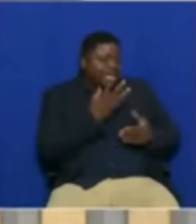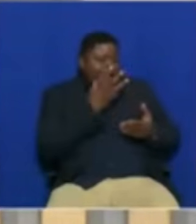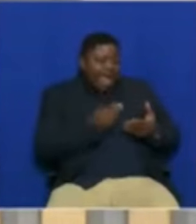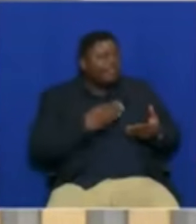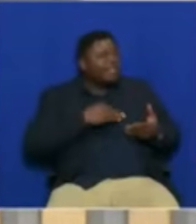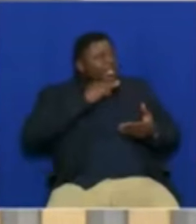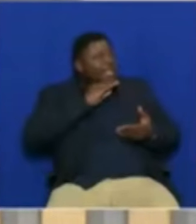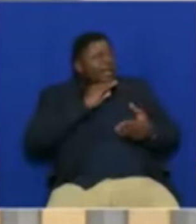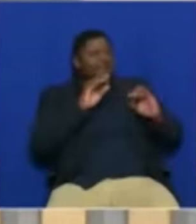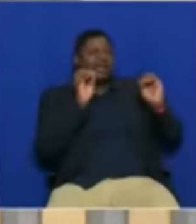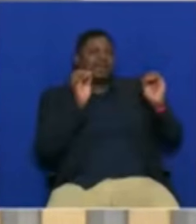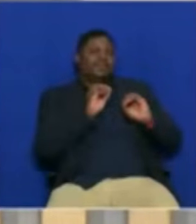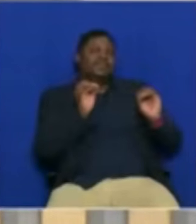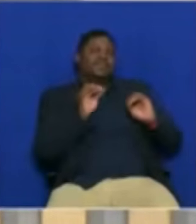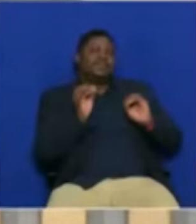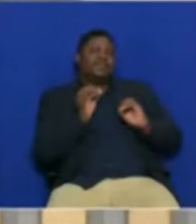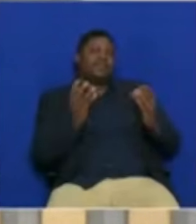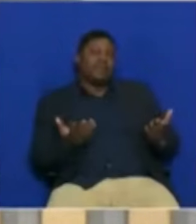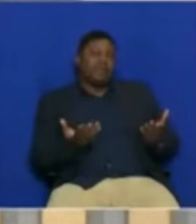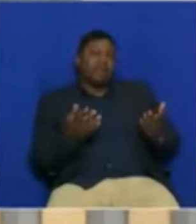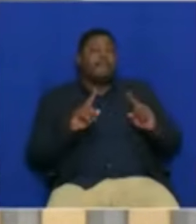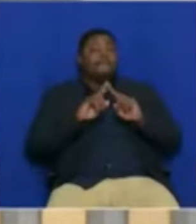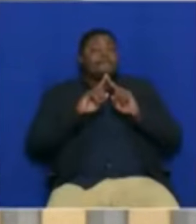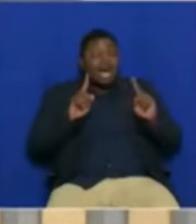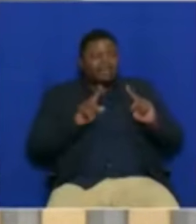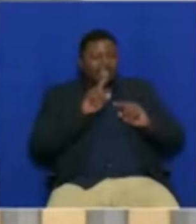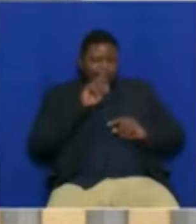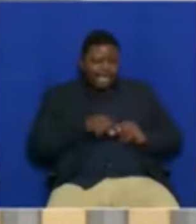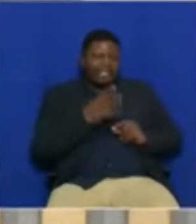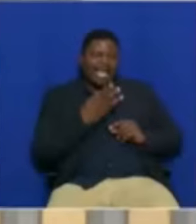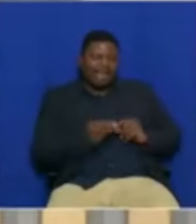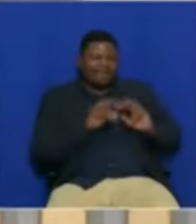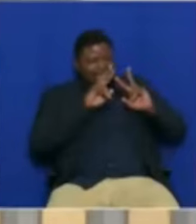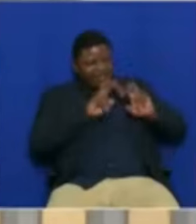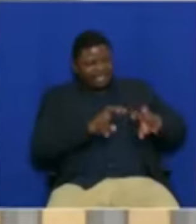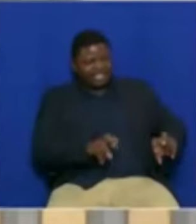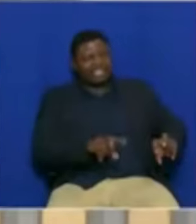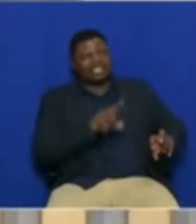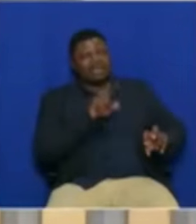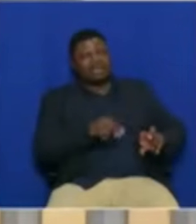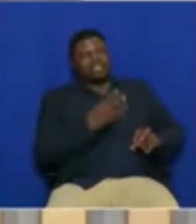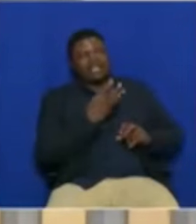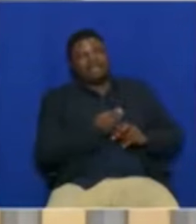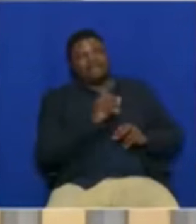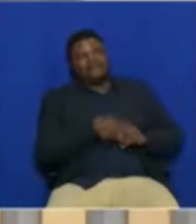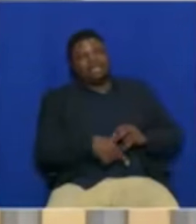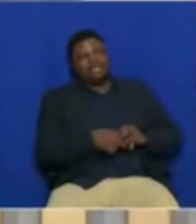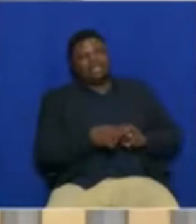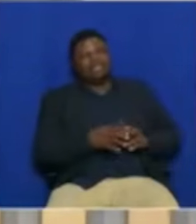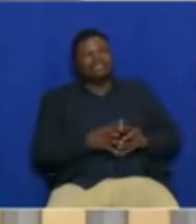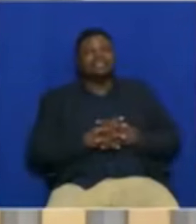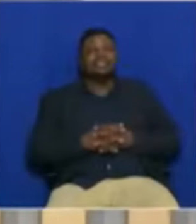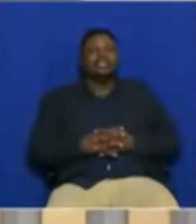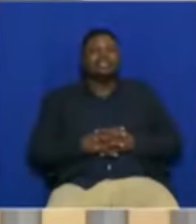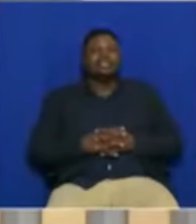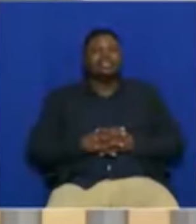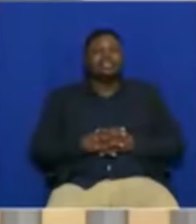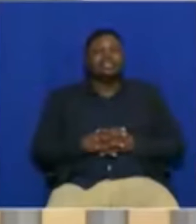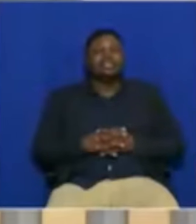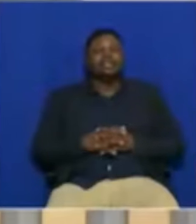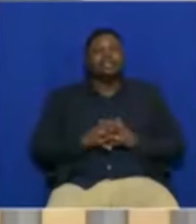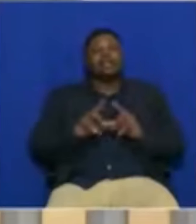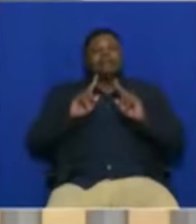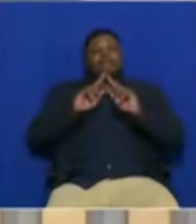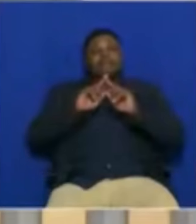be investigation. So what I'm coming to here and pointing out here is that in the docket itself, which we